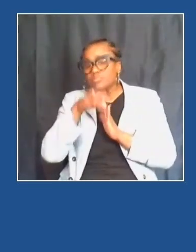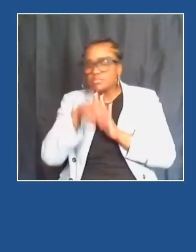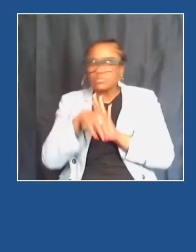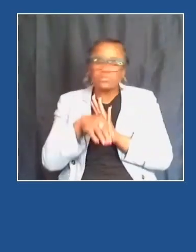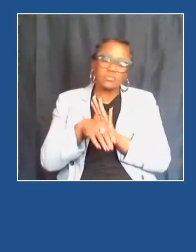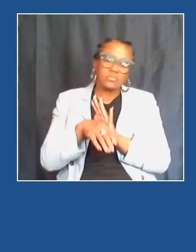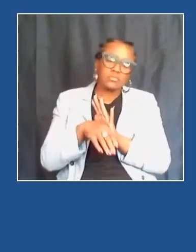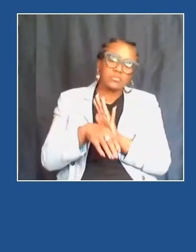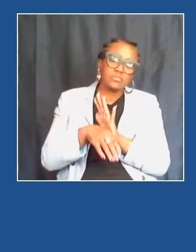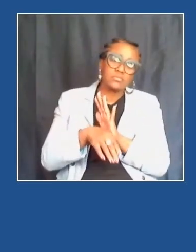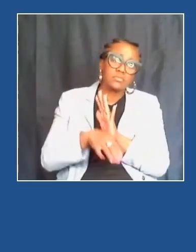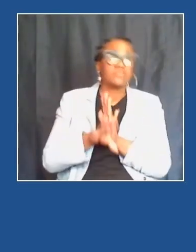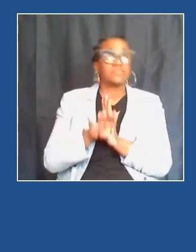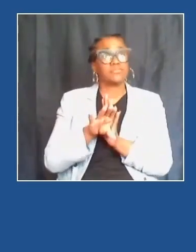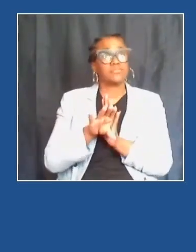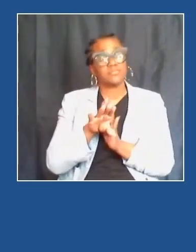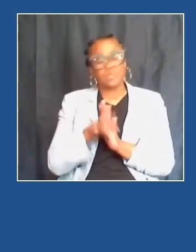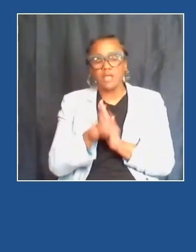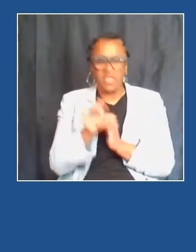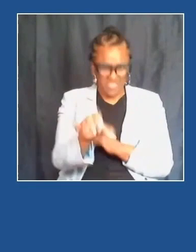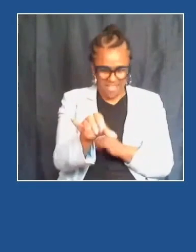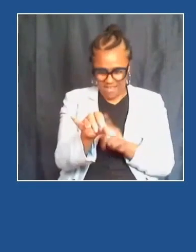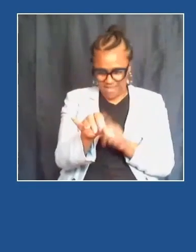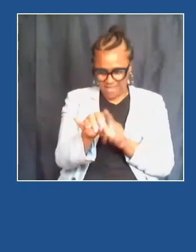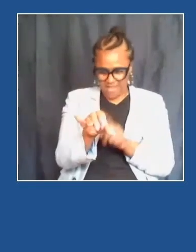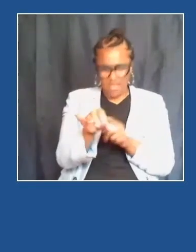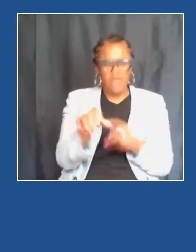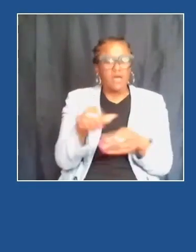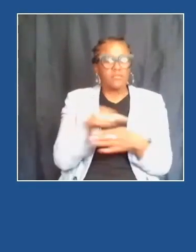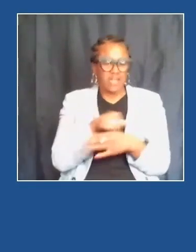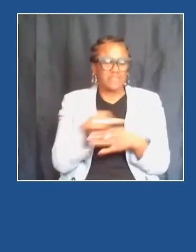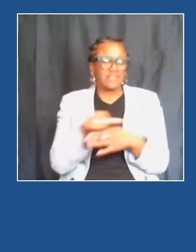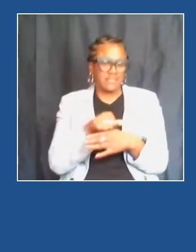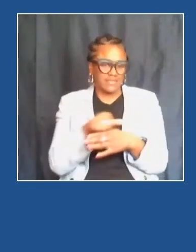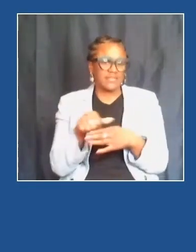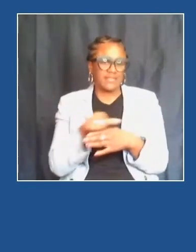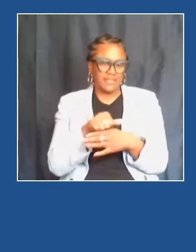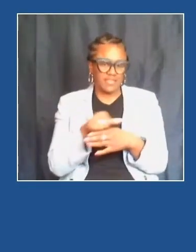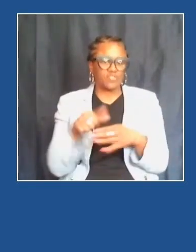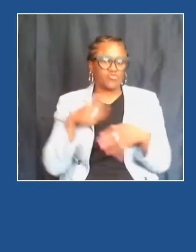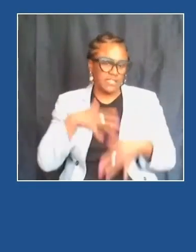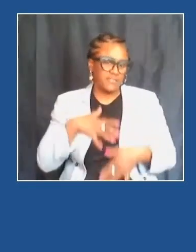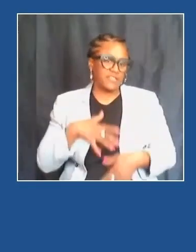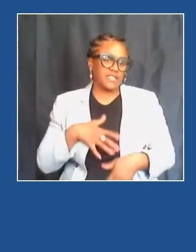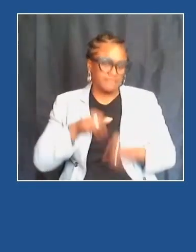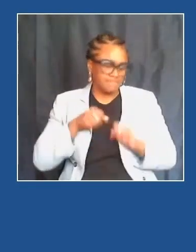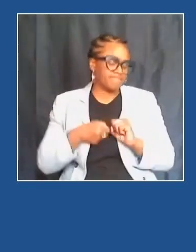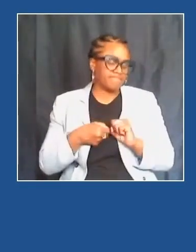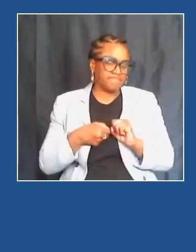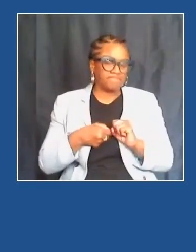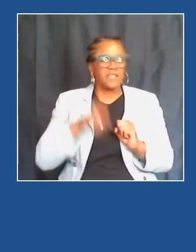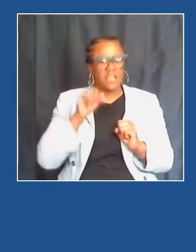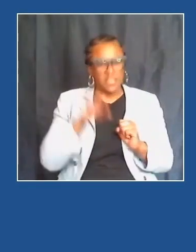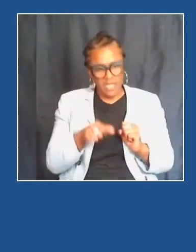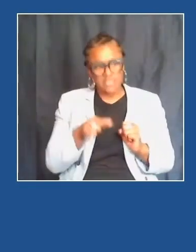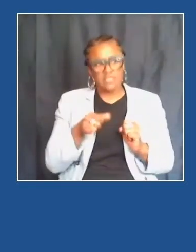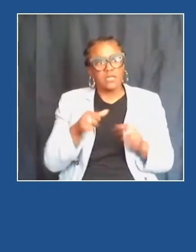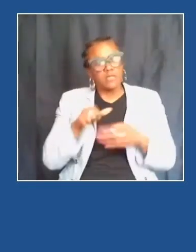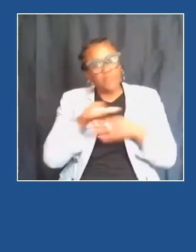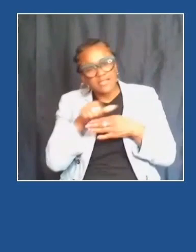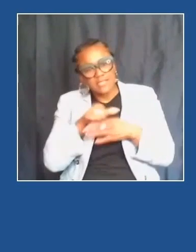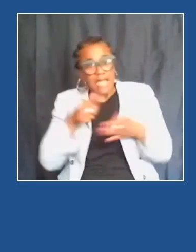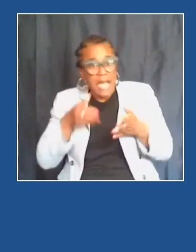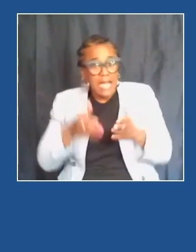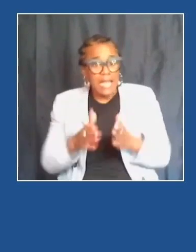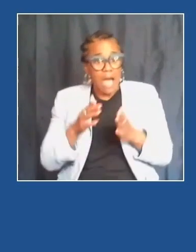Now, that is practicing grieving. It's practicing allowing the emotion to come and